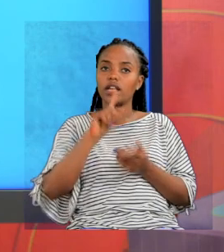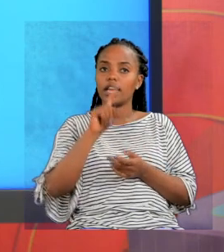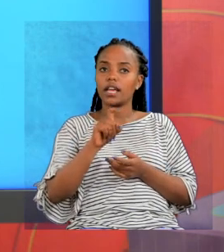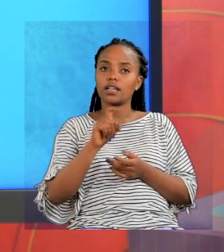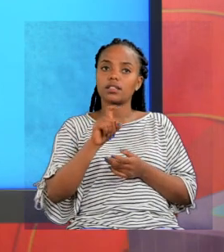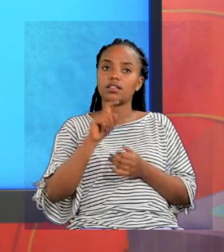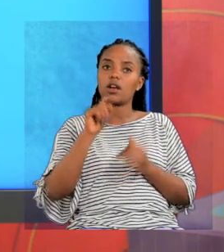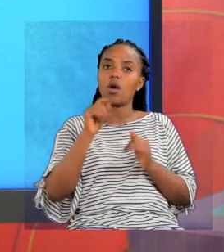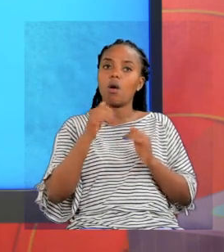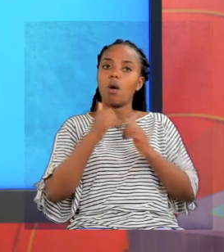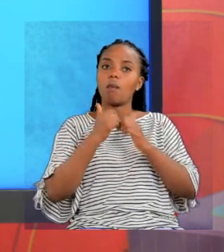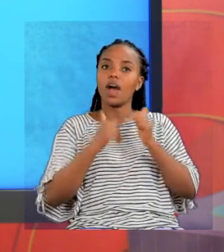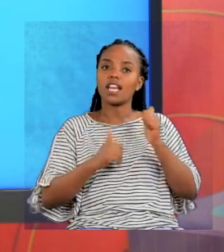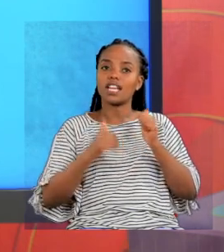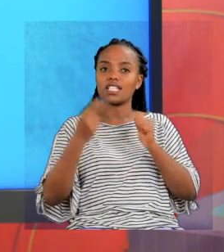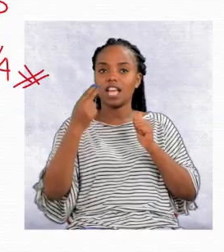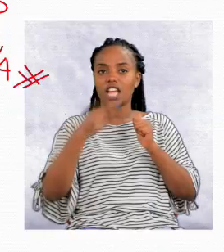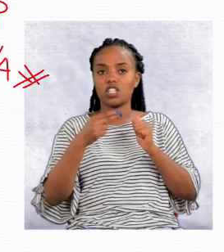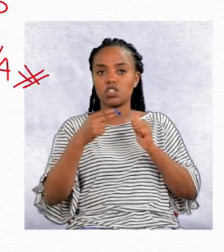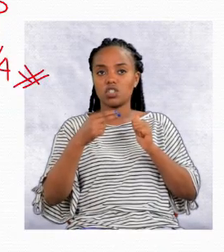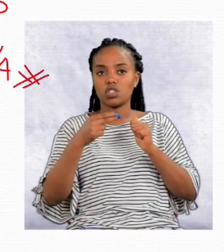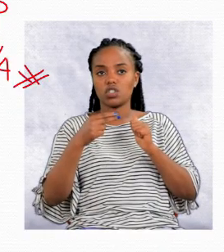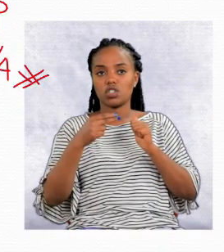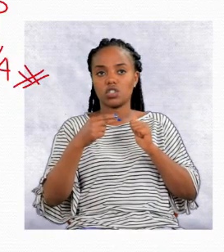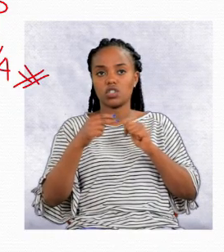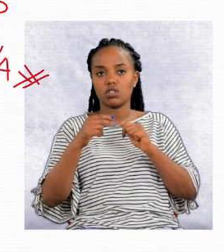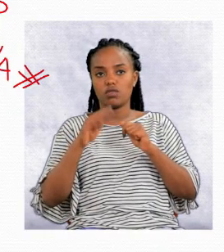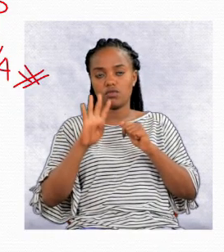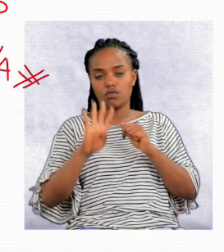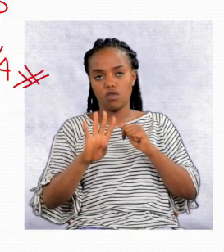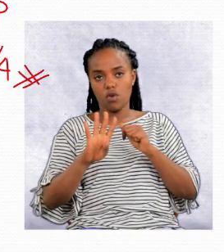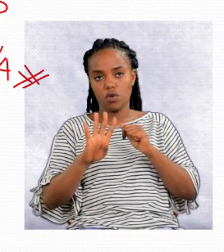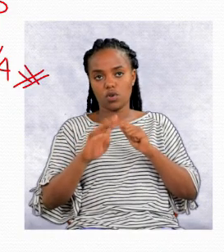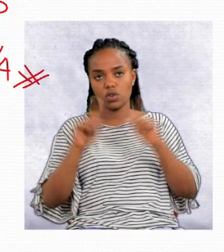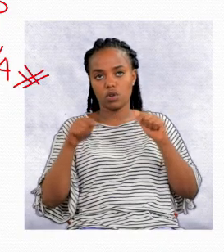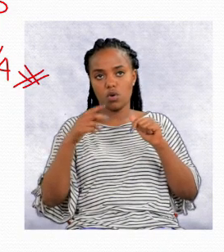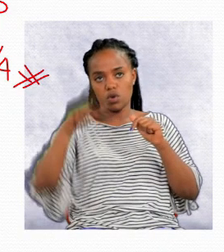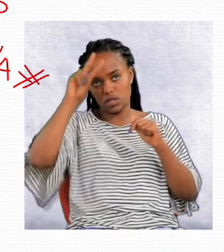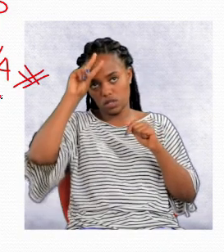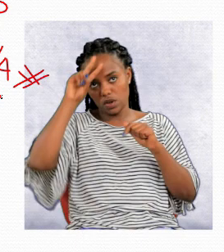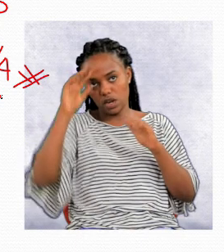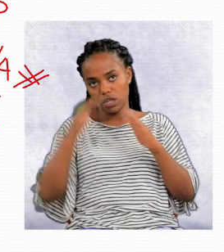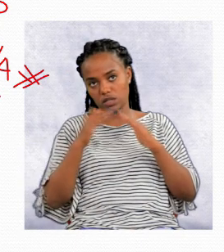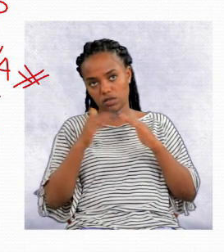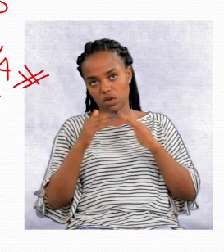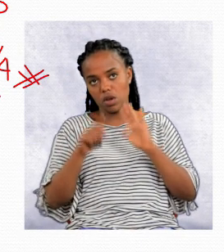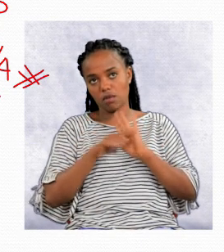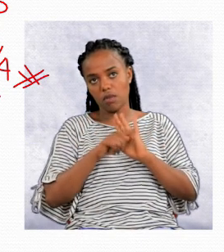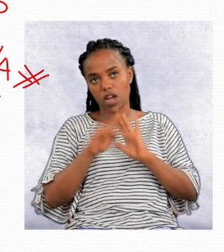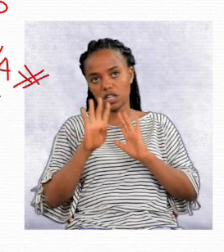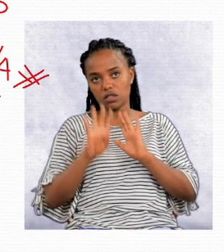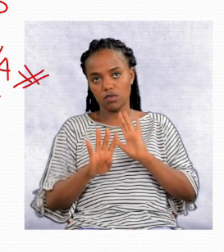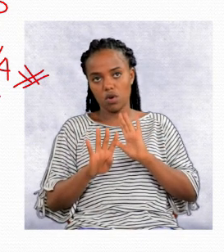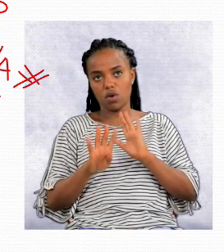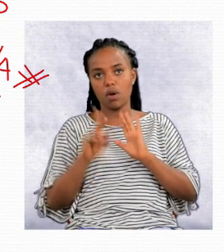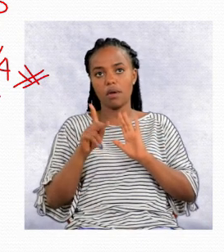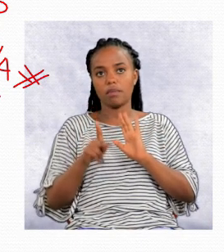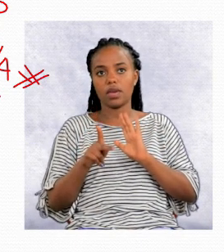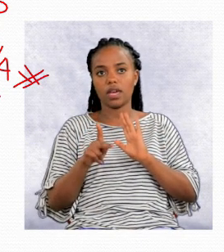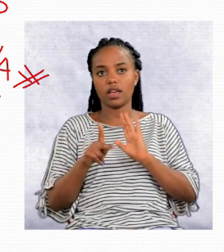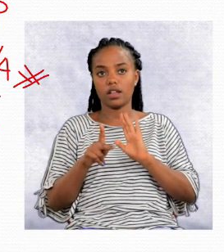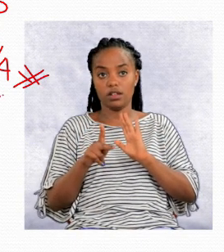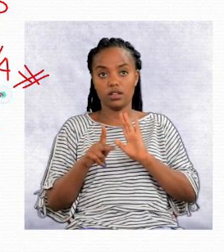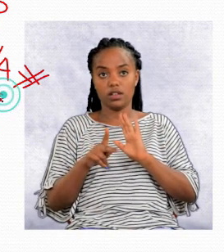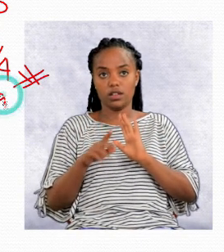x minus h is 4, x minus 4 the whole squared. This is equal to minus 4, P is